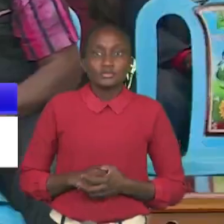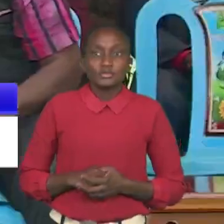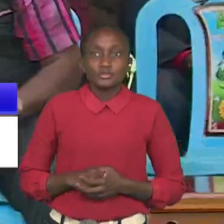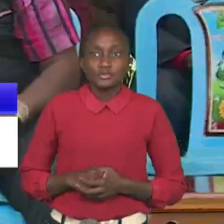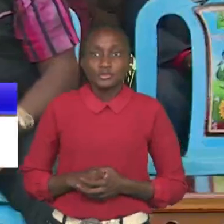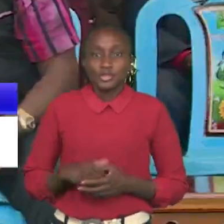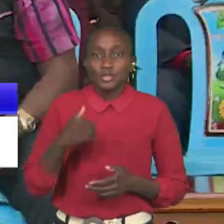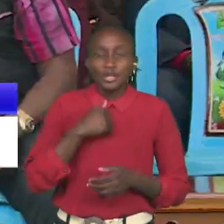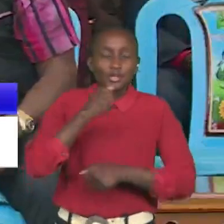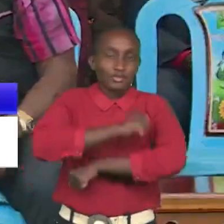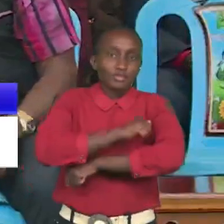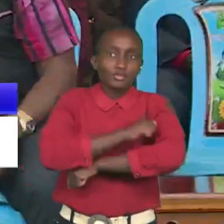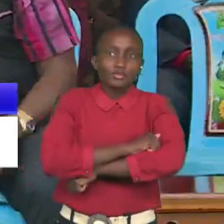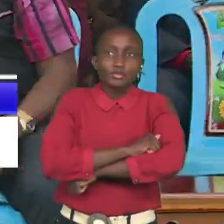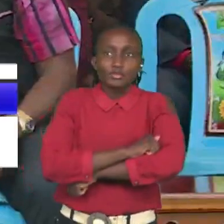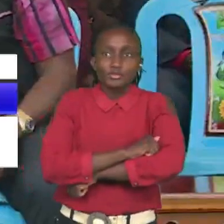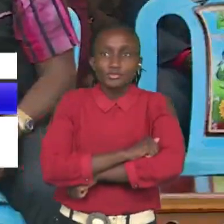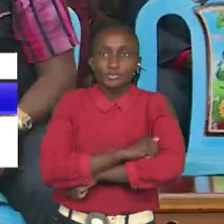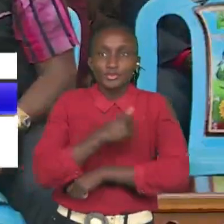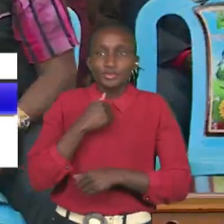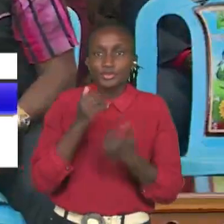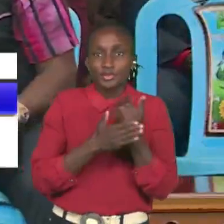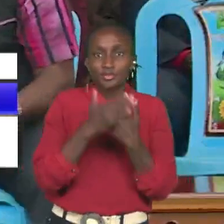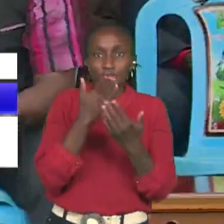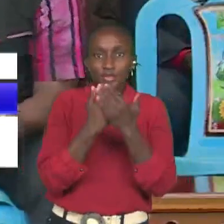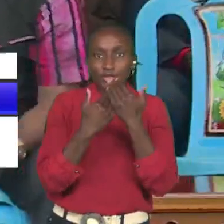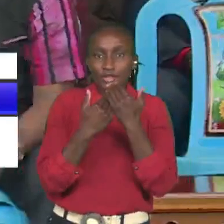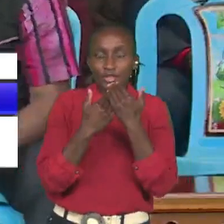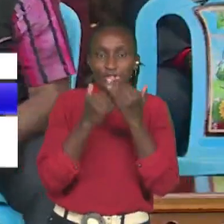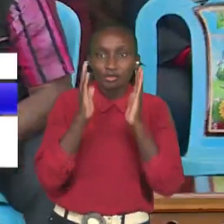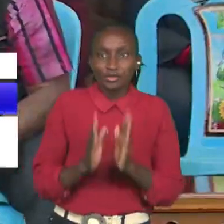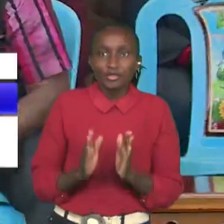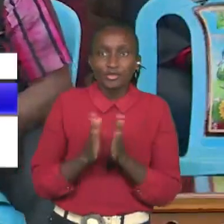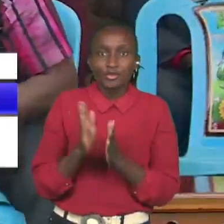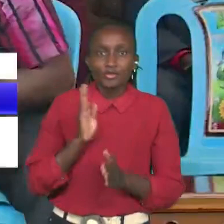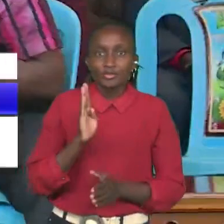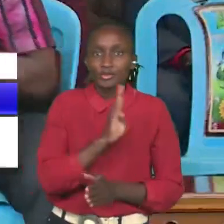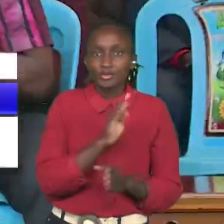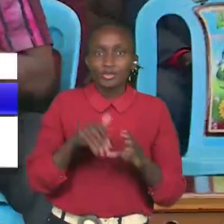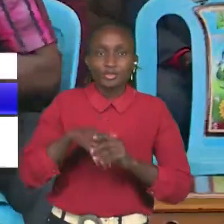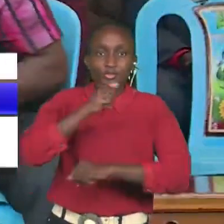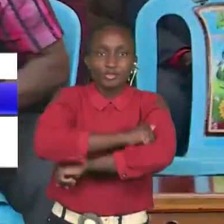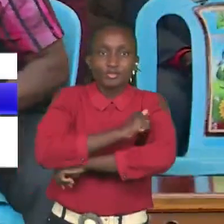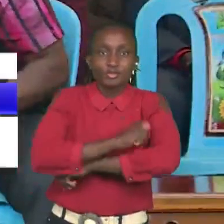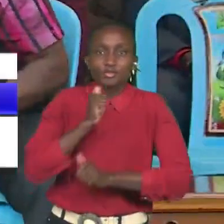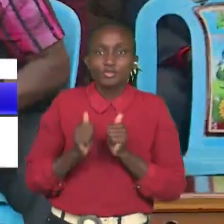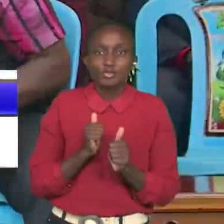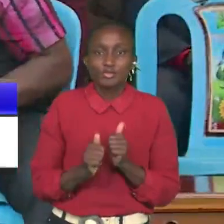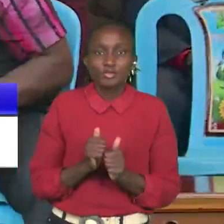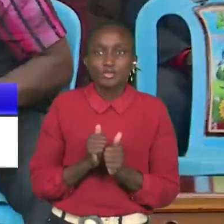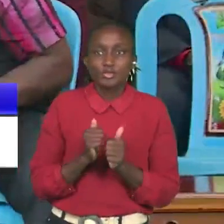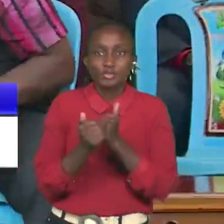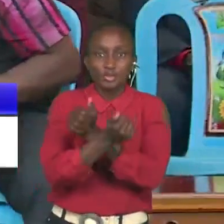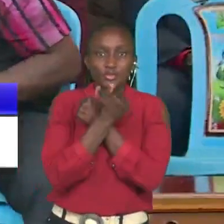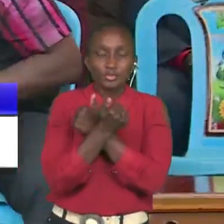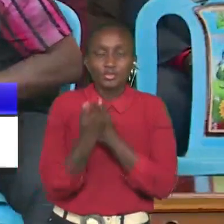Kuna mashule, wasimamizi na washule, na mabodi ya shule, ambao